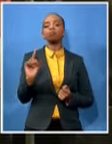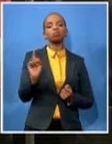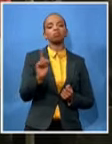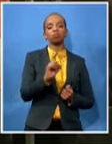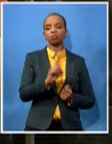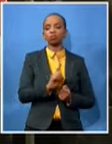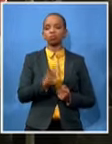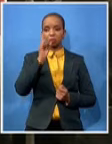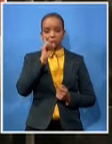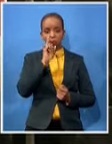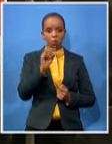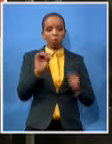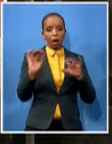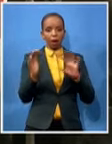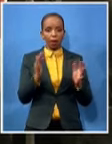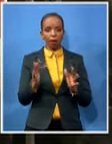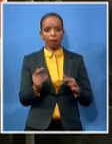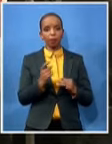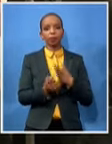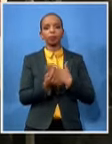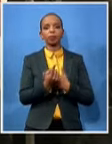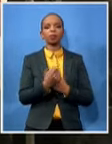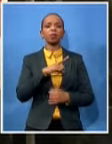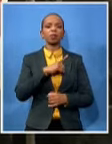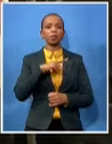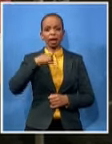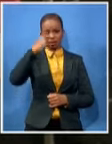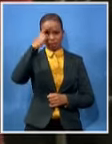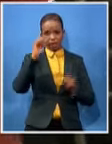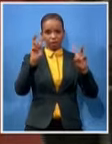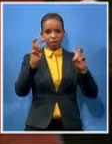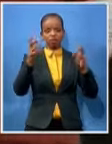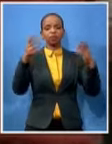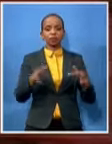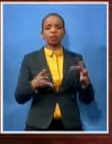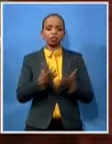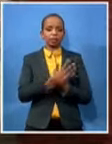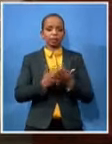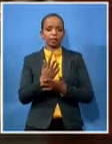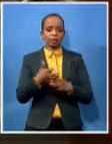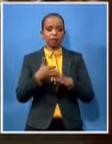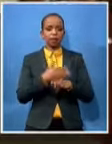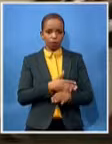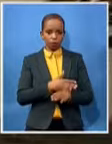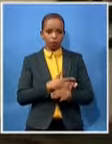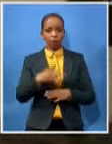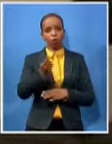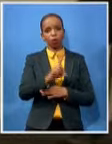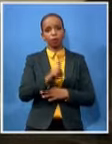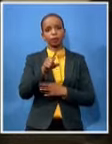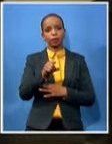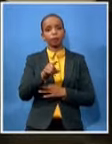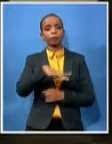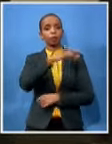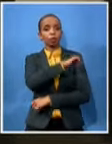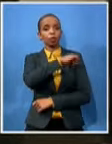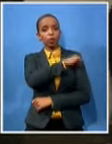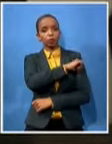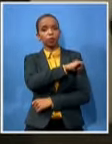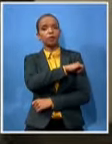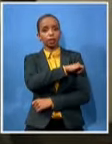we discussed before, is the admitting hospitals that become a blockage. And once you open